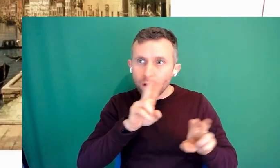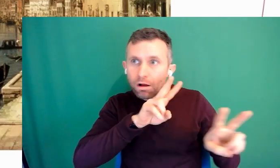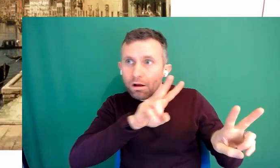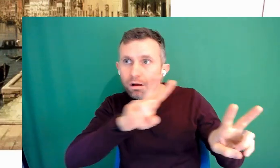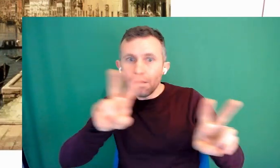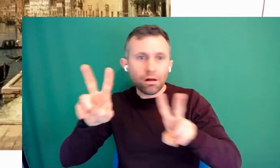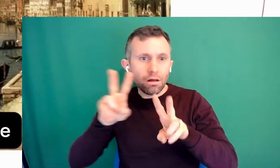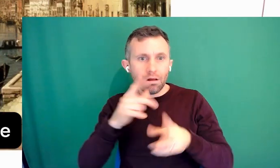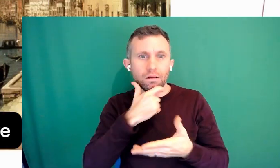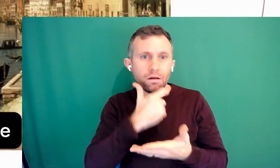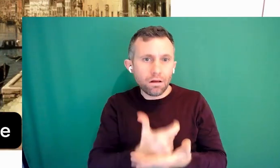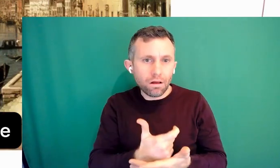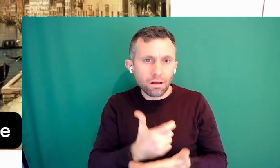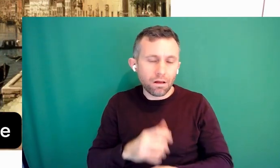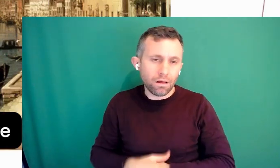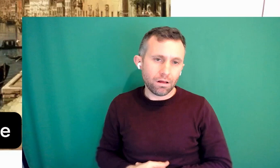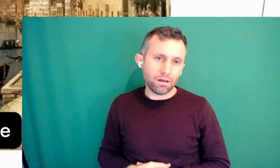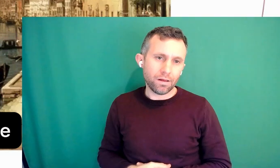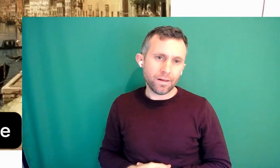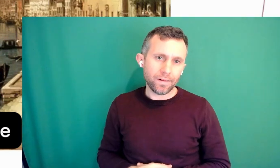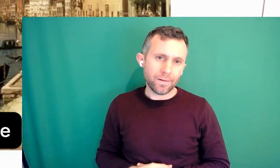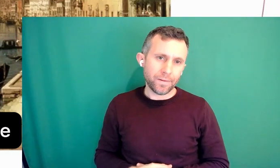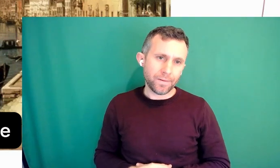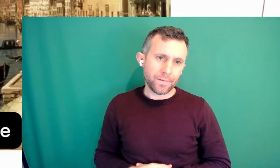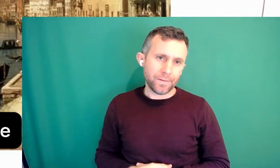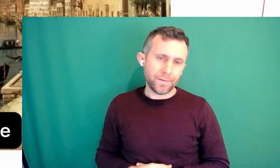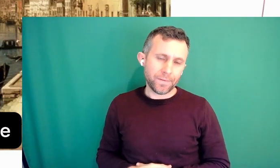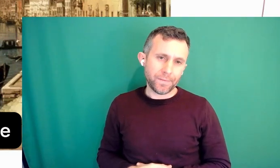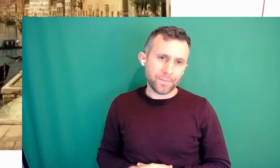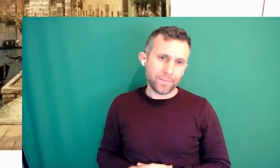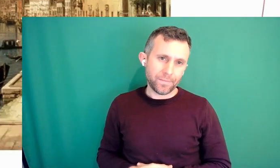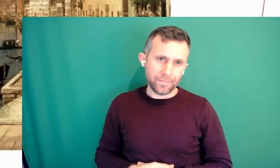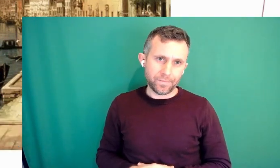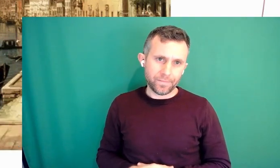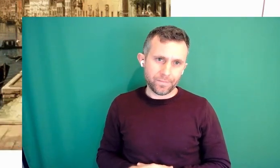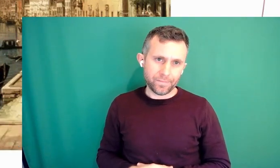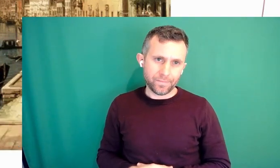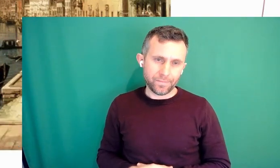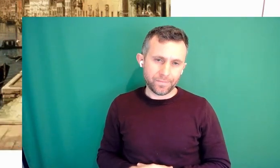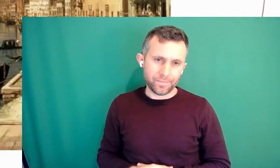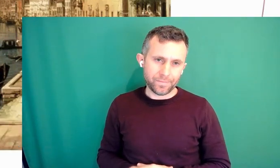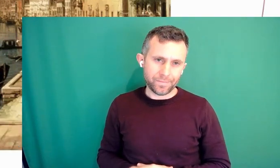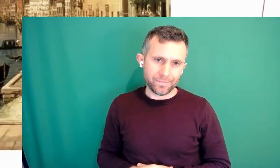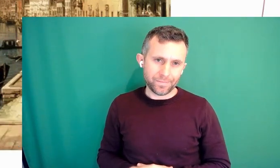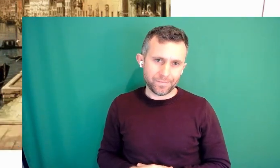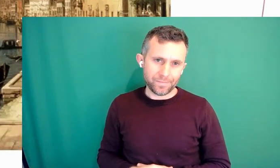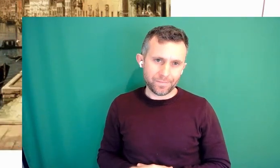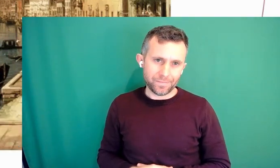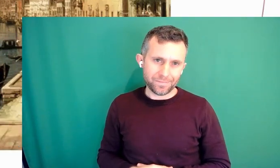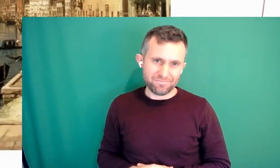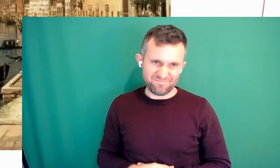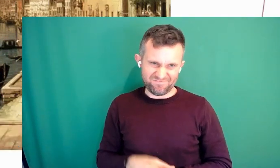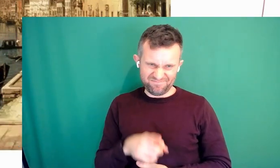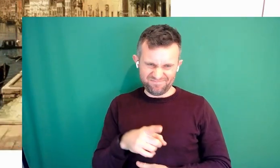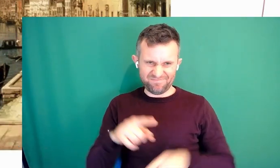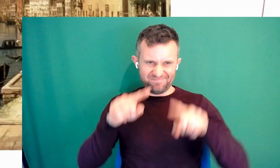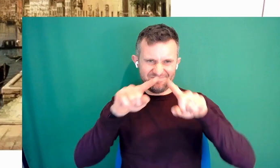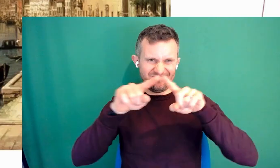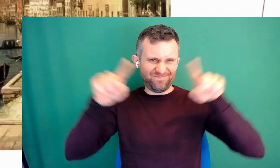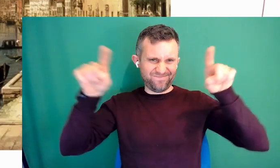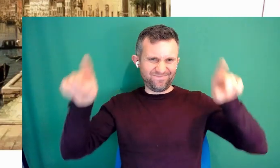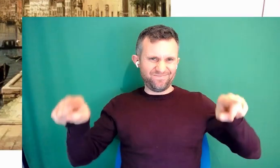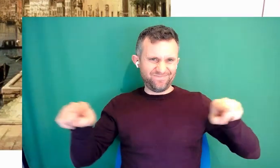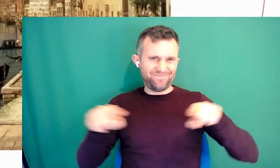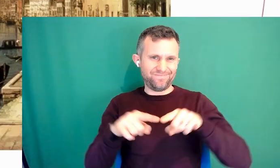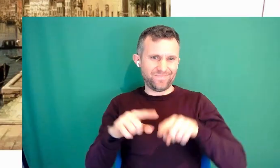the lagoon transporting us into the bustling streets of Venice from inside a London townhouse.